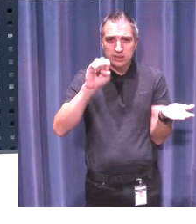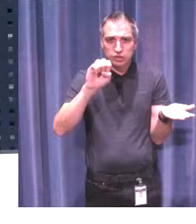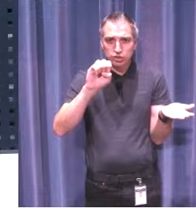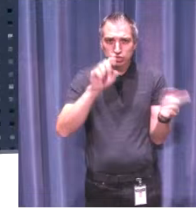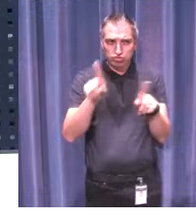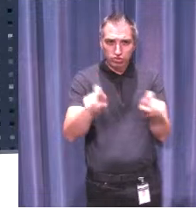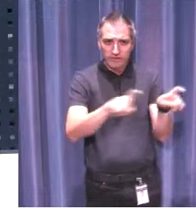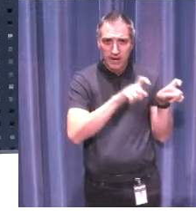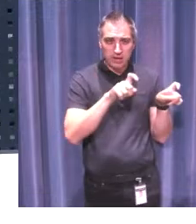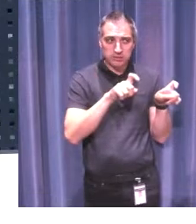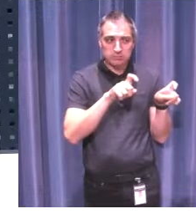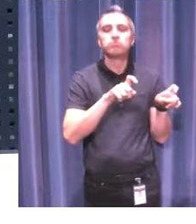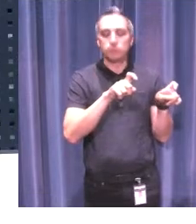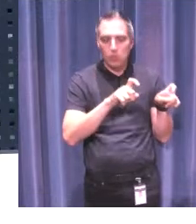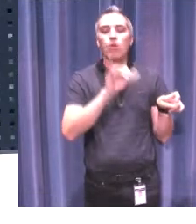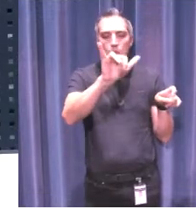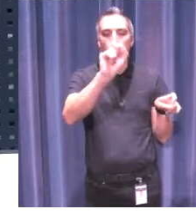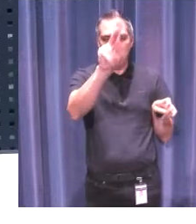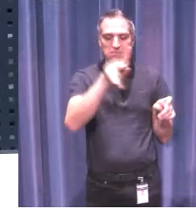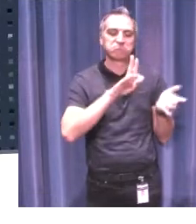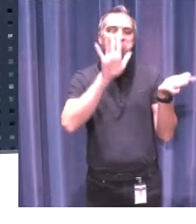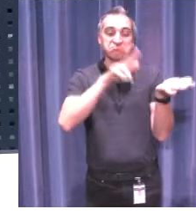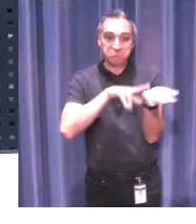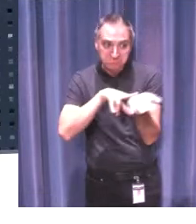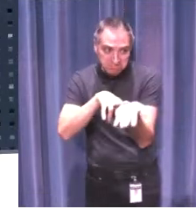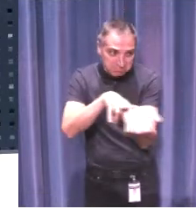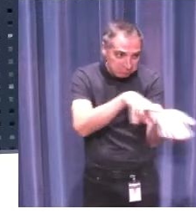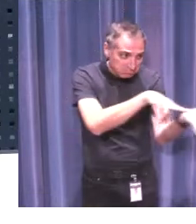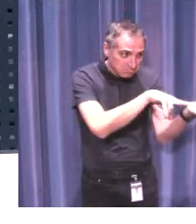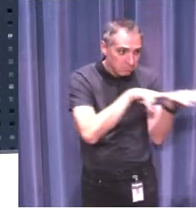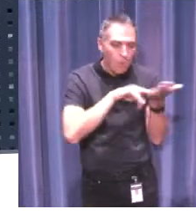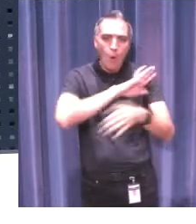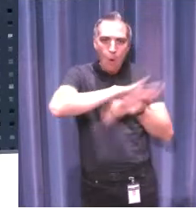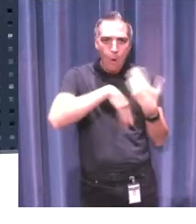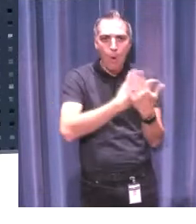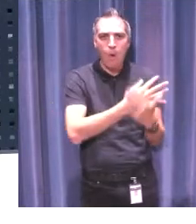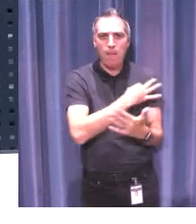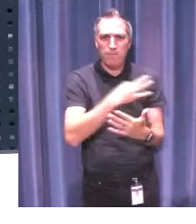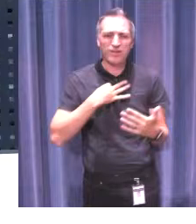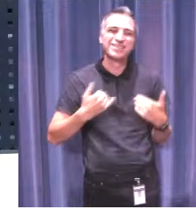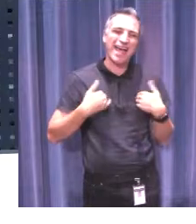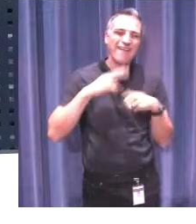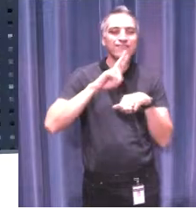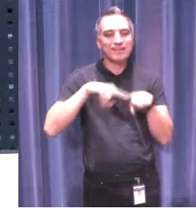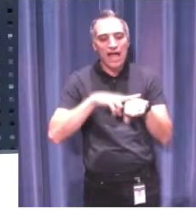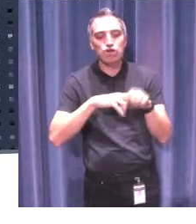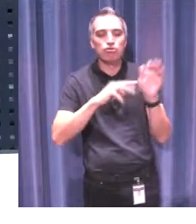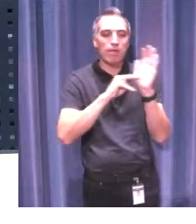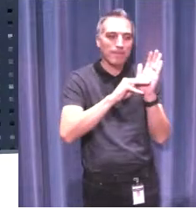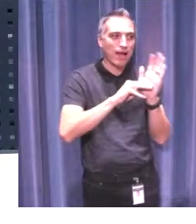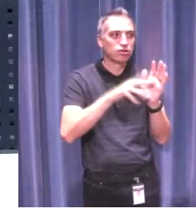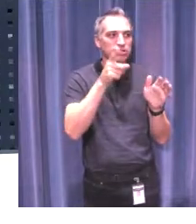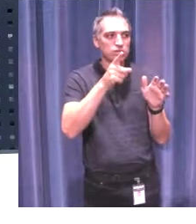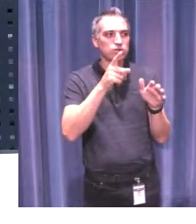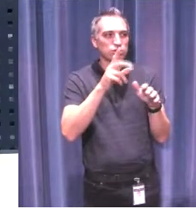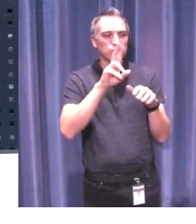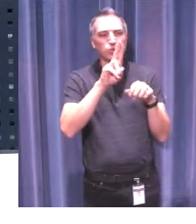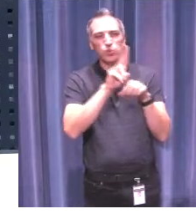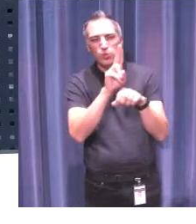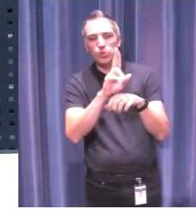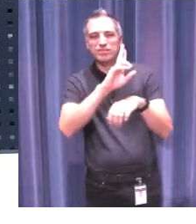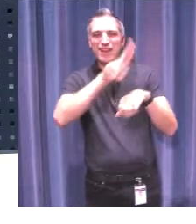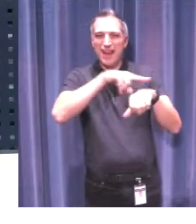Okay. I asked them to run a climate survey of all the employees. There's some national models out there with some national